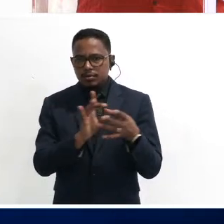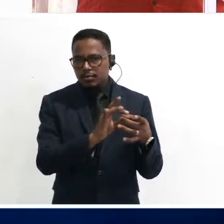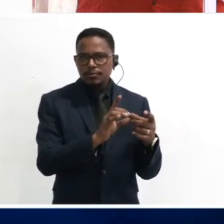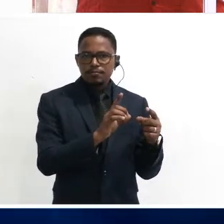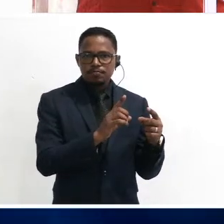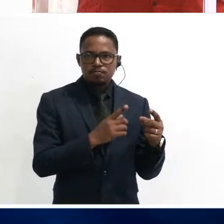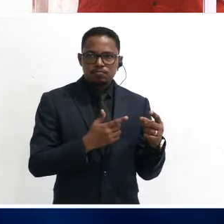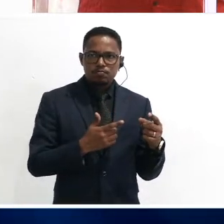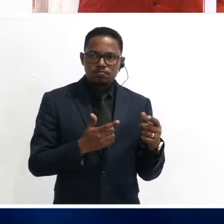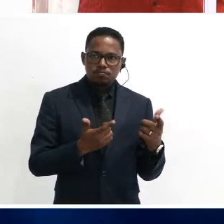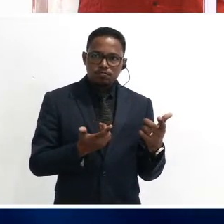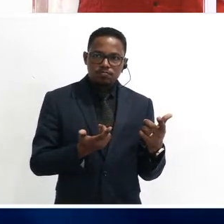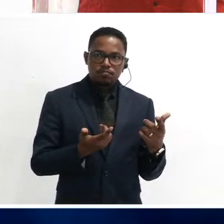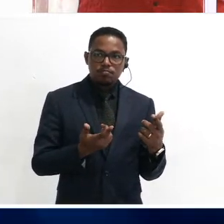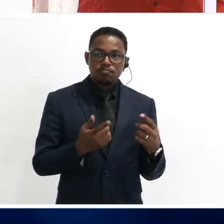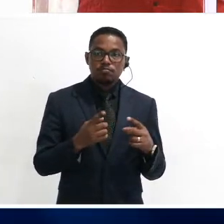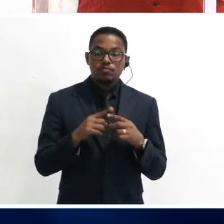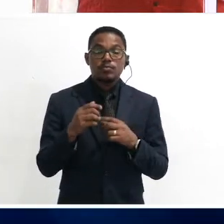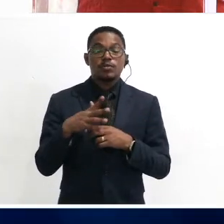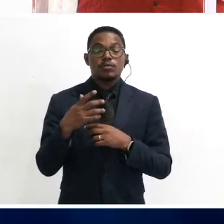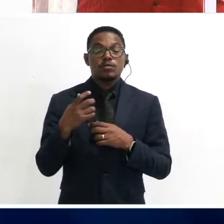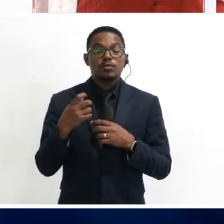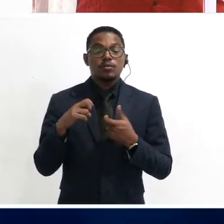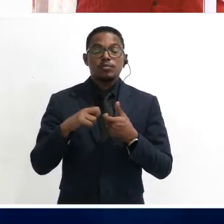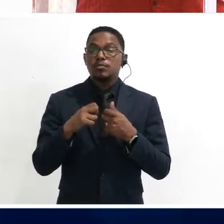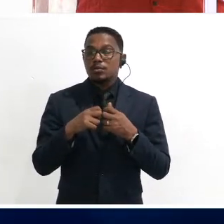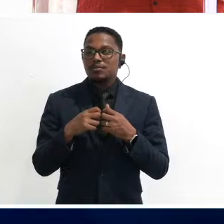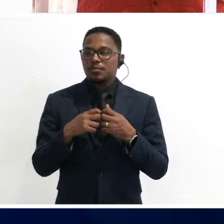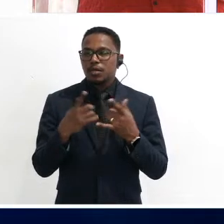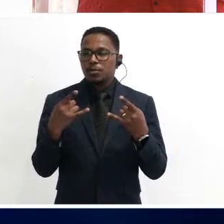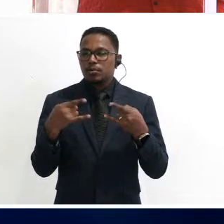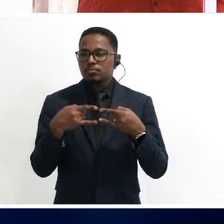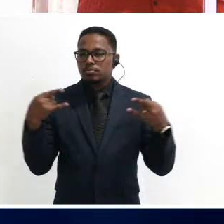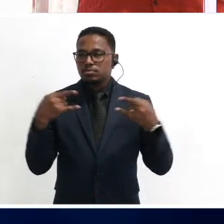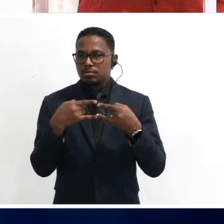electromagnetic effects. And so we take all that into account